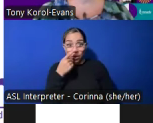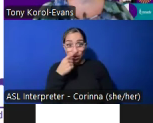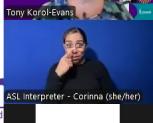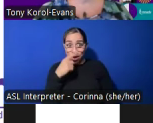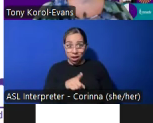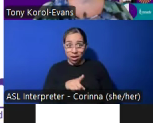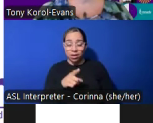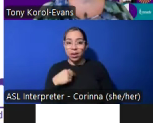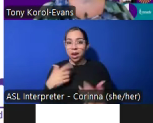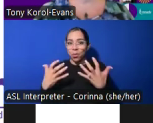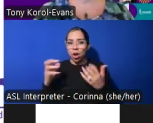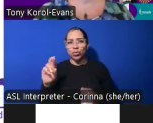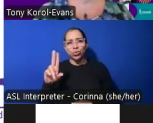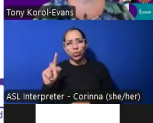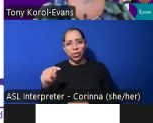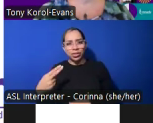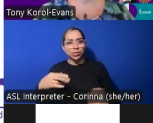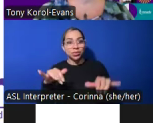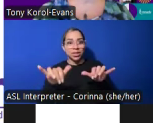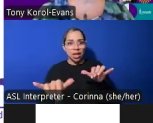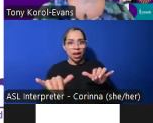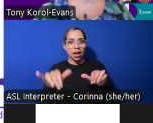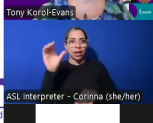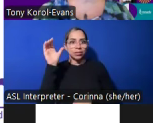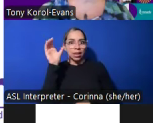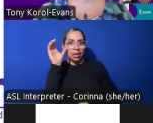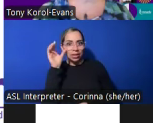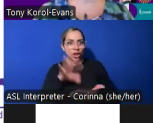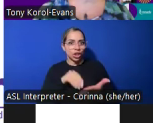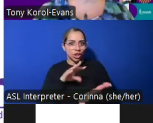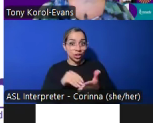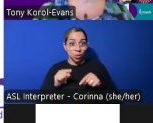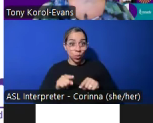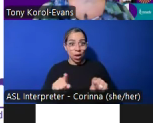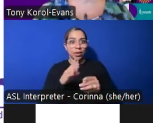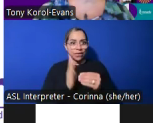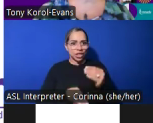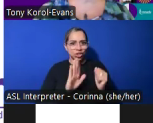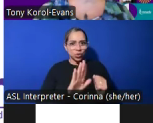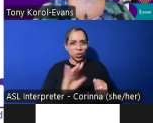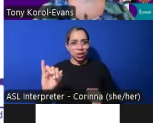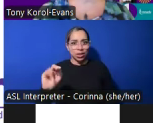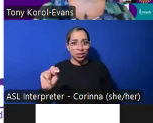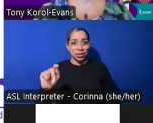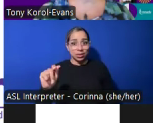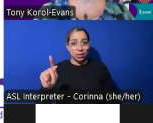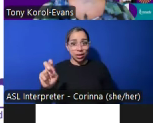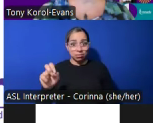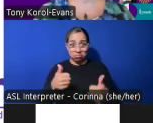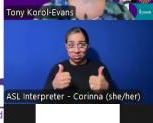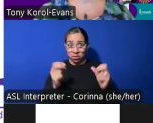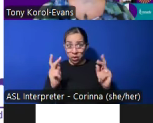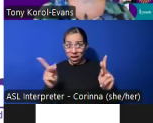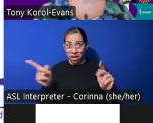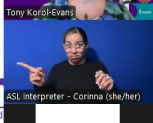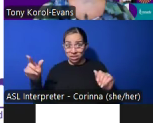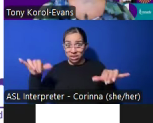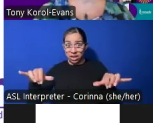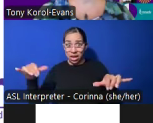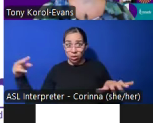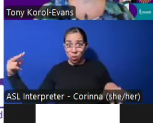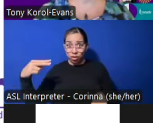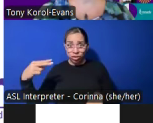like Ruth to stay and listen and learn while we finish your intake. Would it be all right if she stays? Or if it's not,